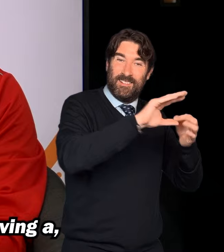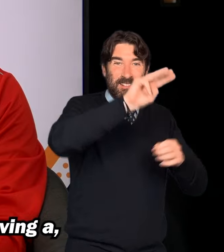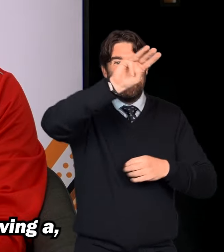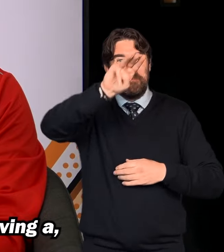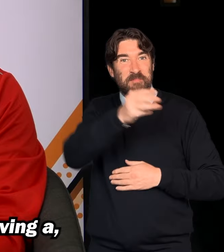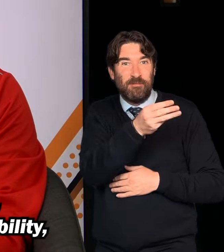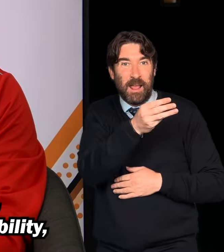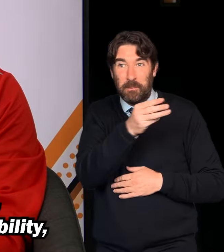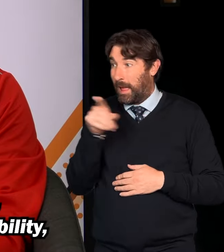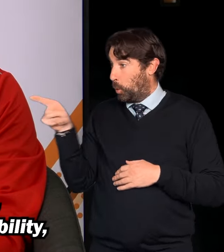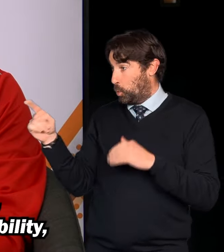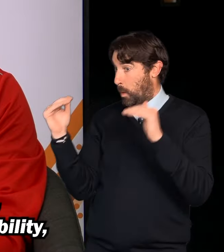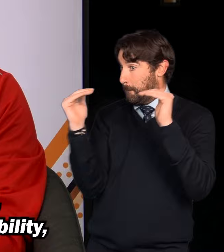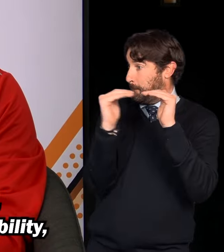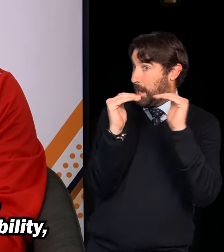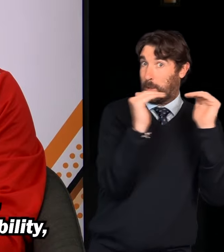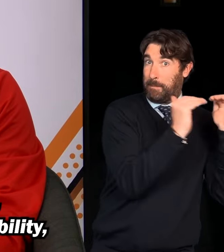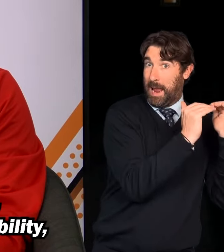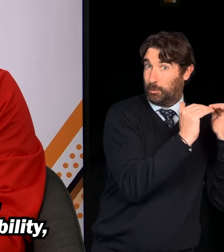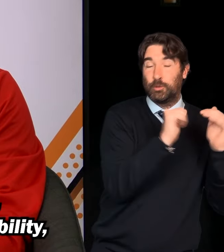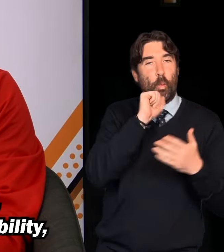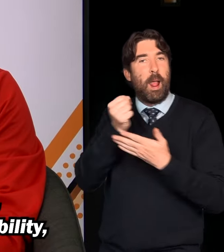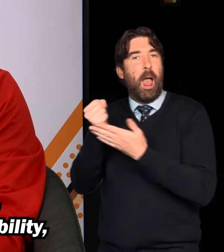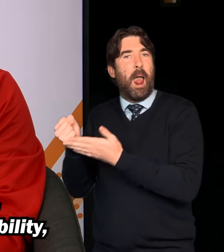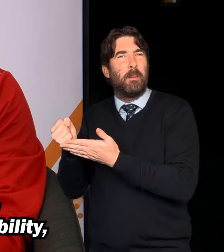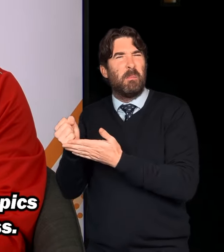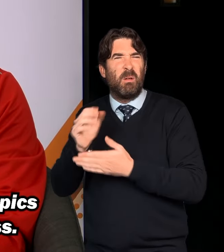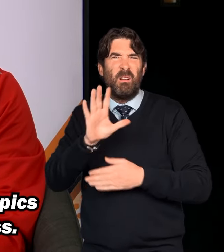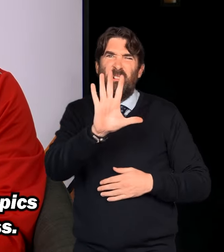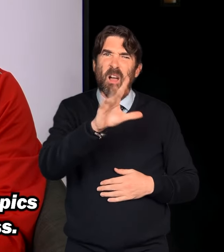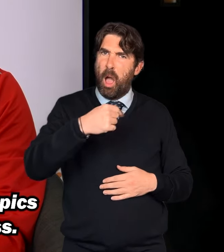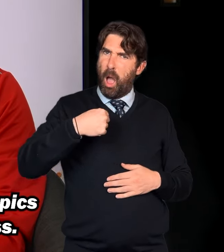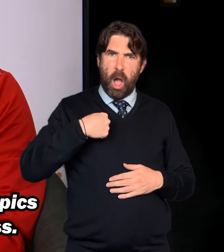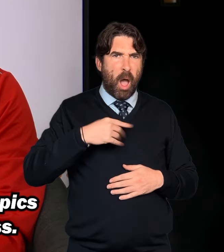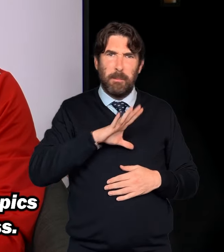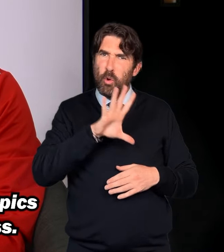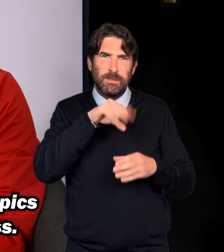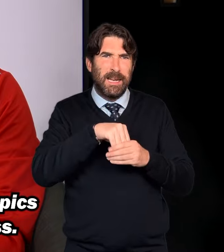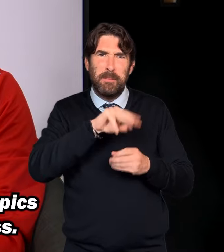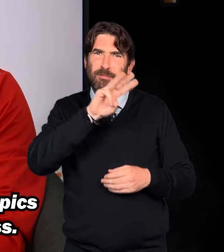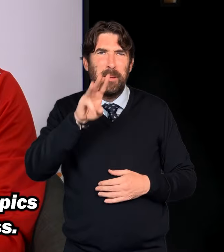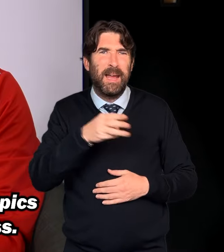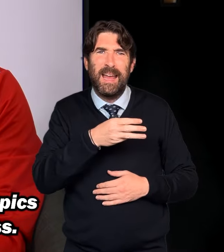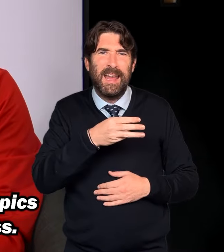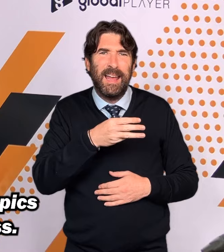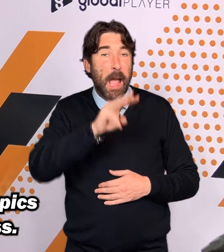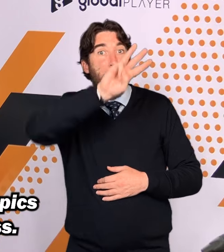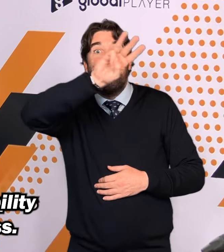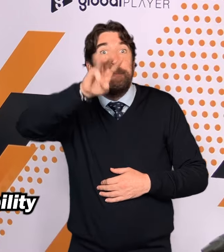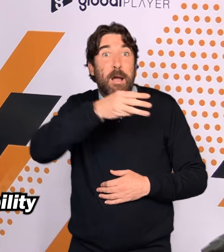having being deaf, but they have no additional disability, they're not in the Paralympics because of the